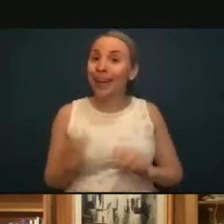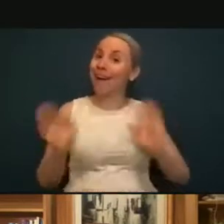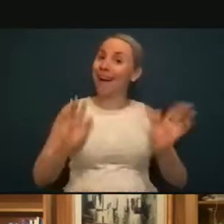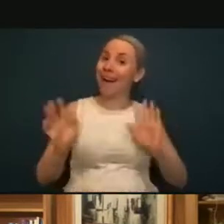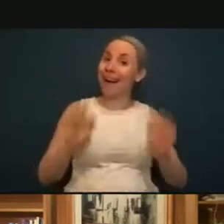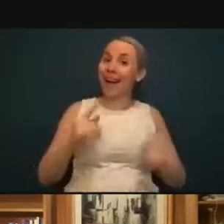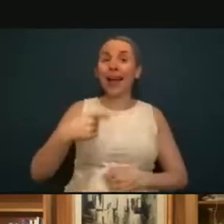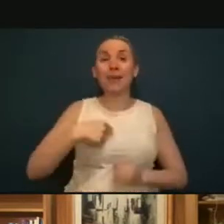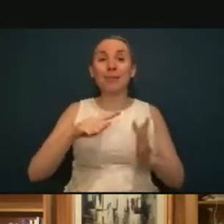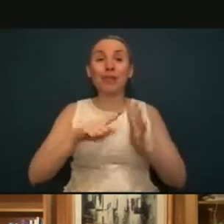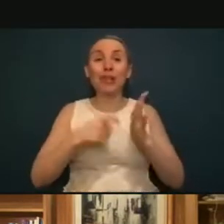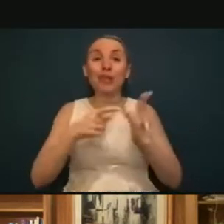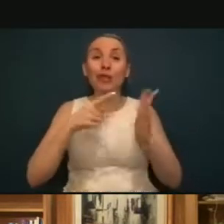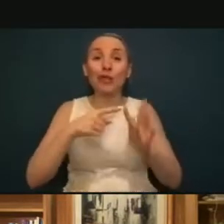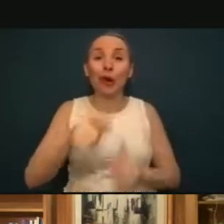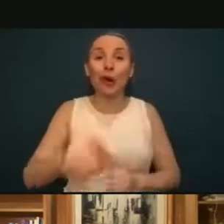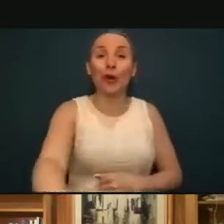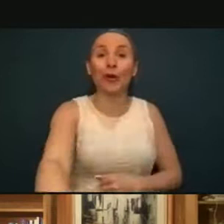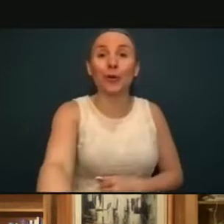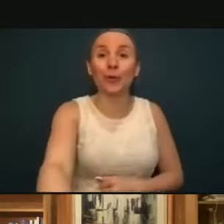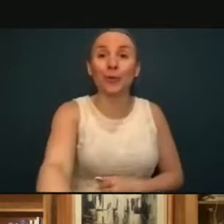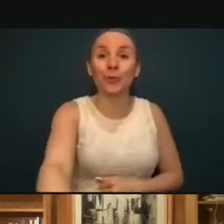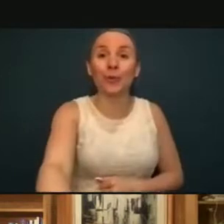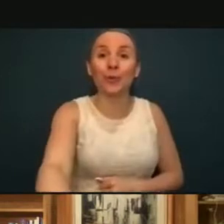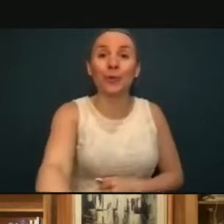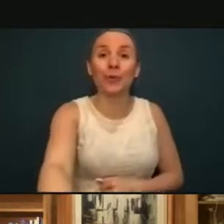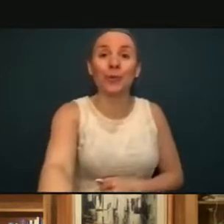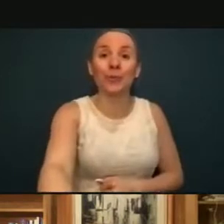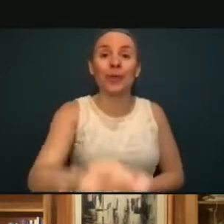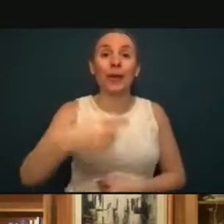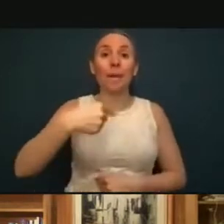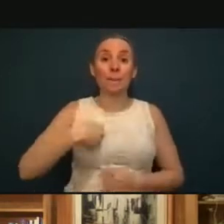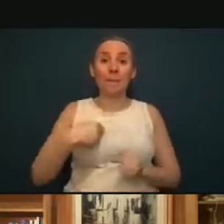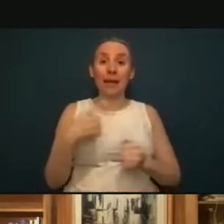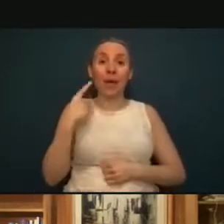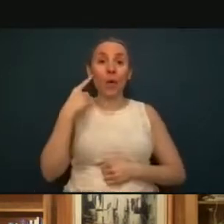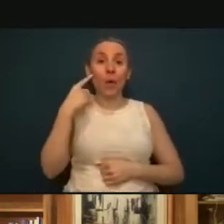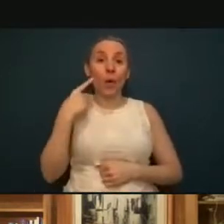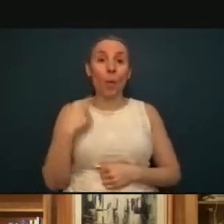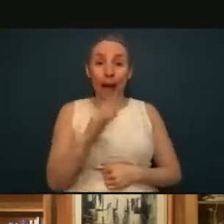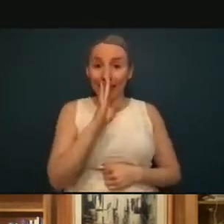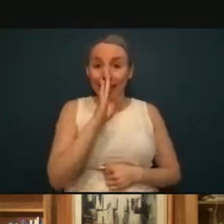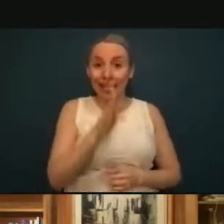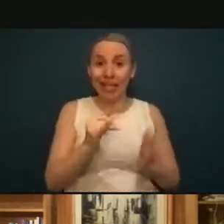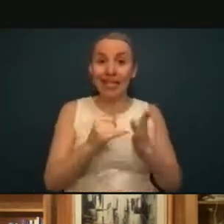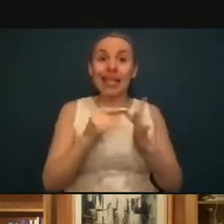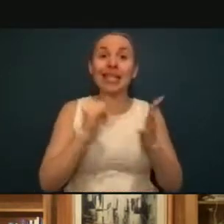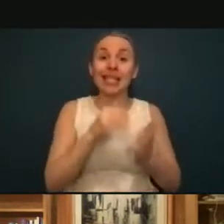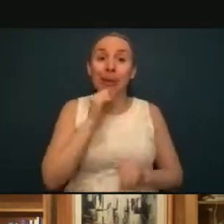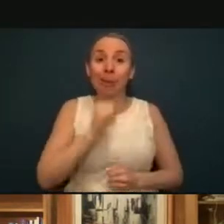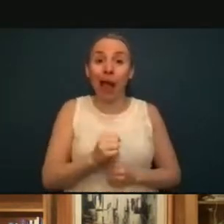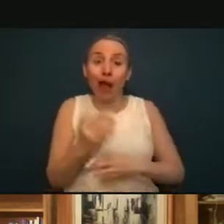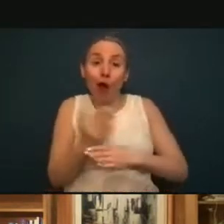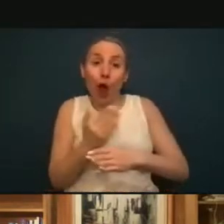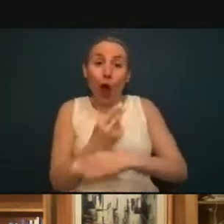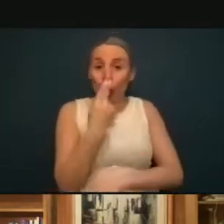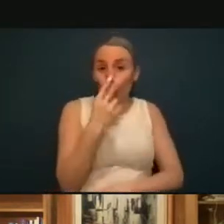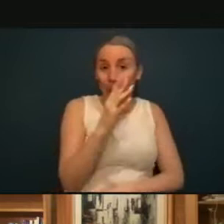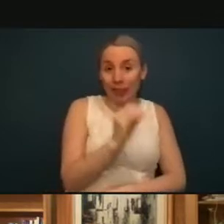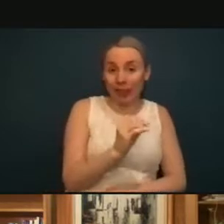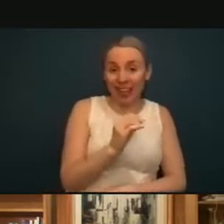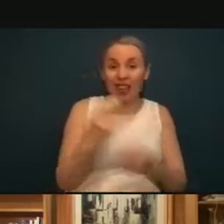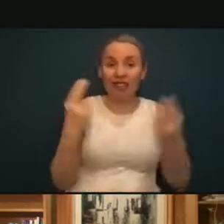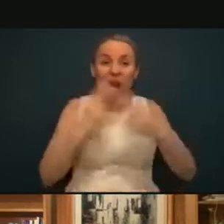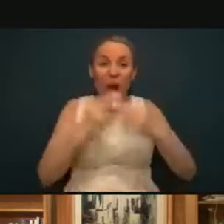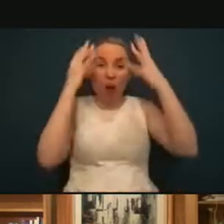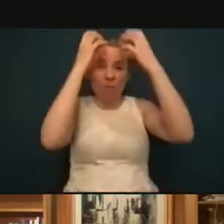I'm Joe. I'm a white cis man in his early 20s. I have dark, bushy hair that's